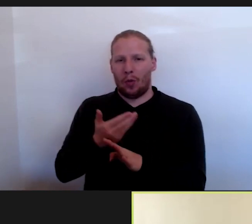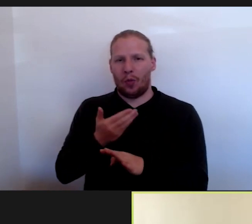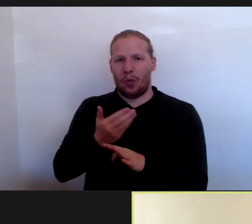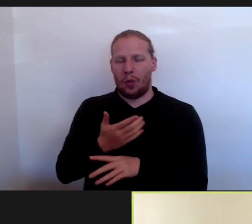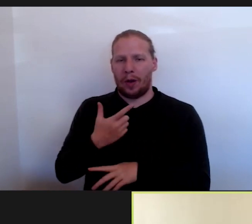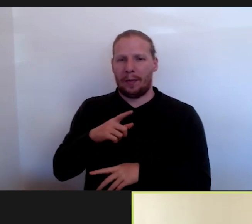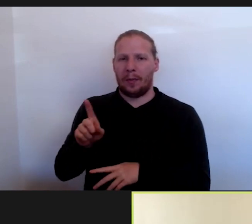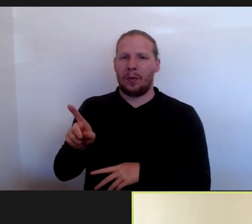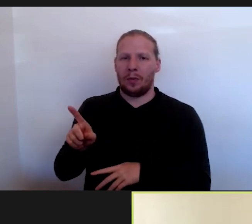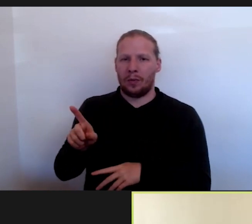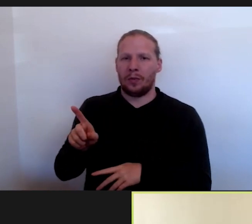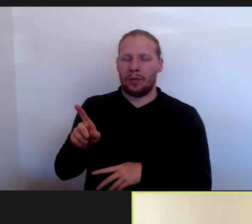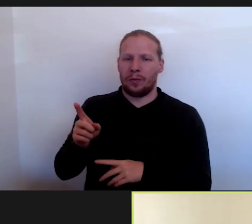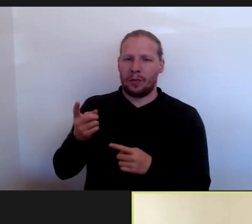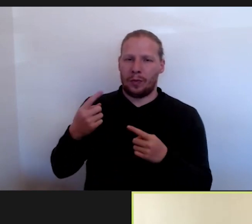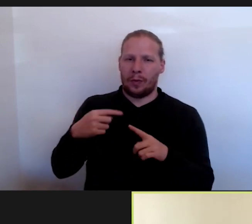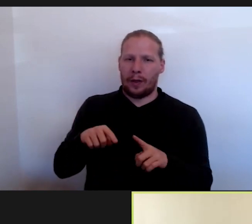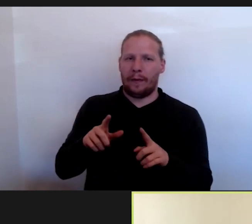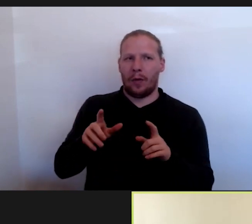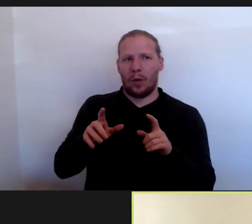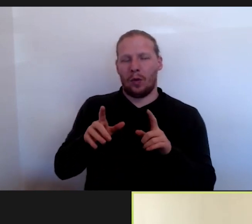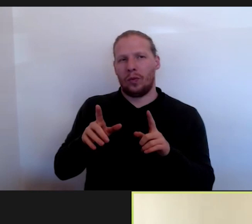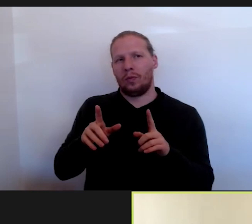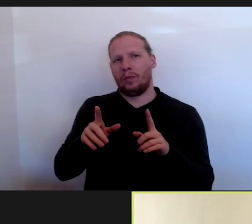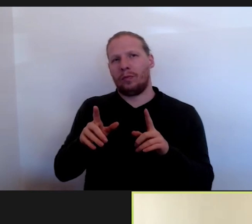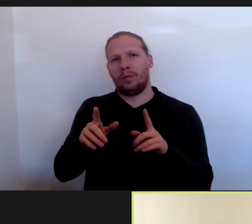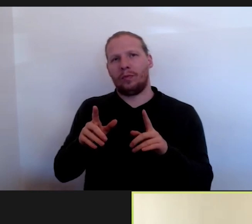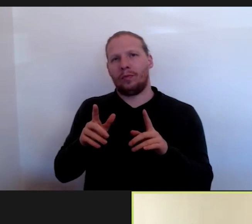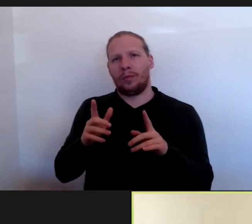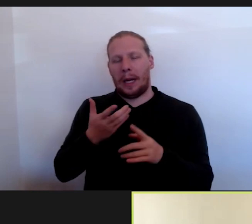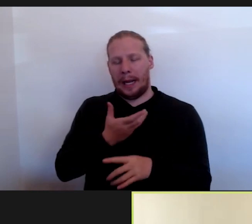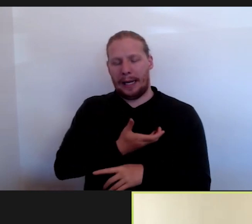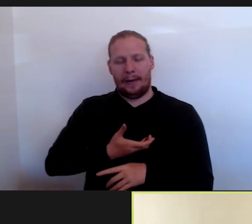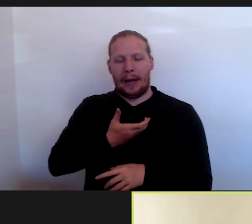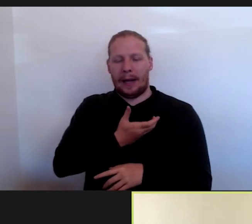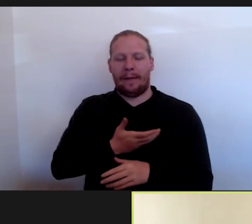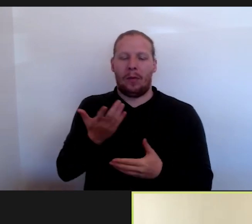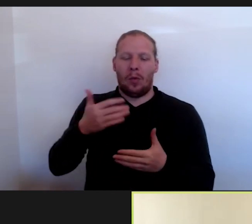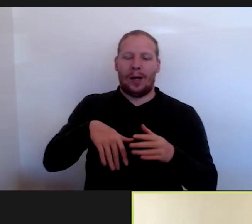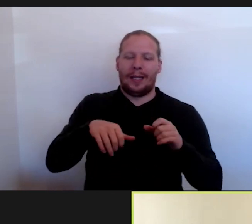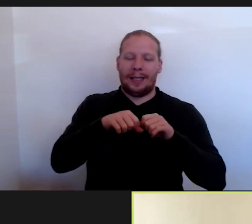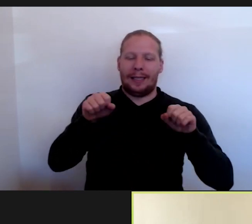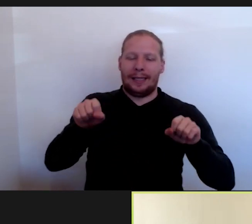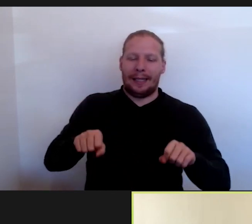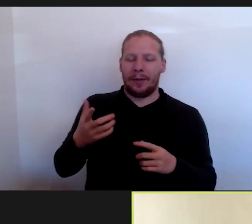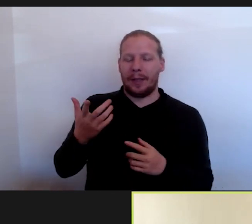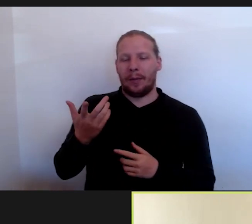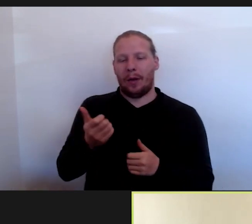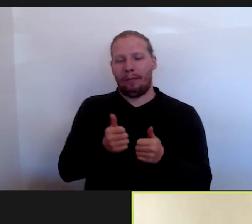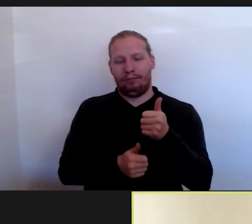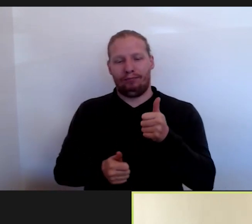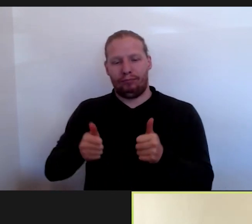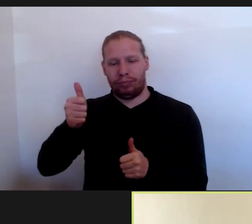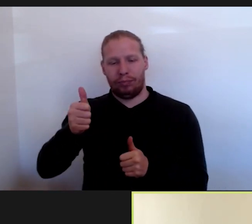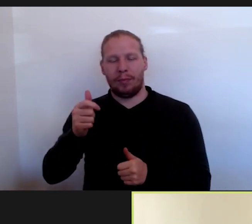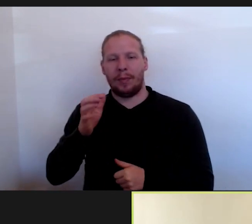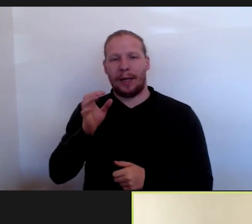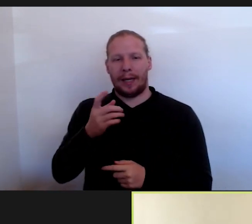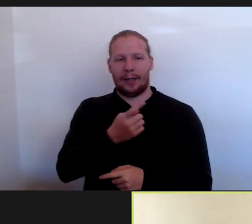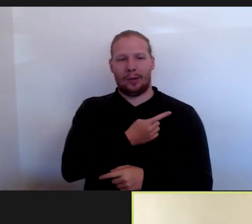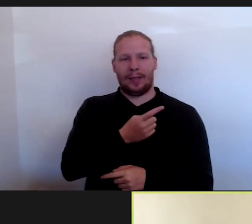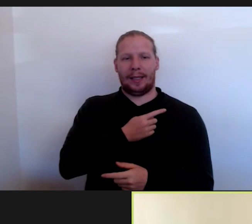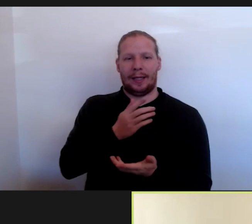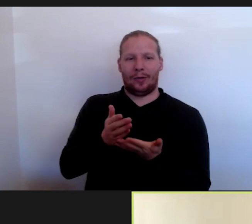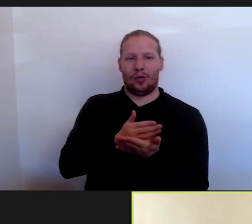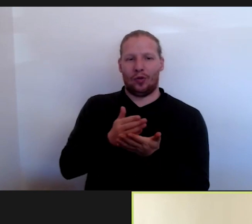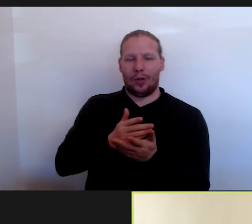system of sitting in the position of power, and you feel so threatened to share that power, to share that authority with the very own people